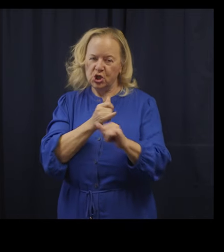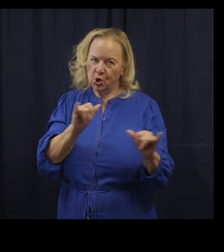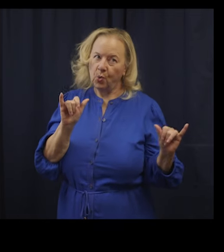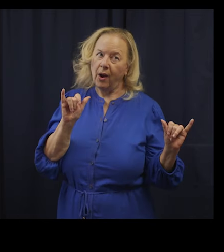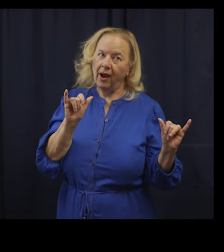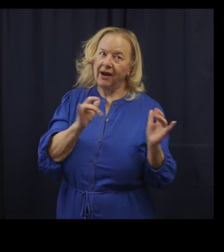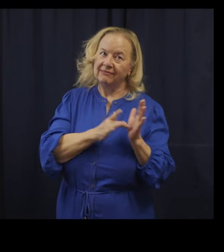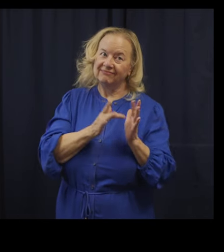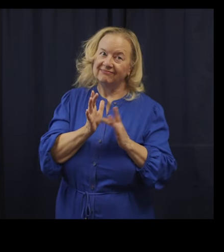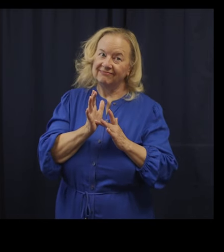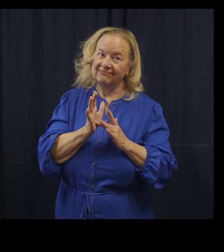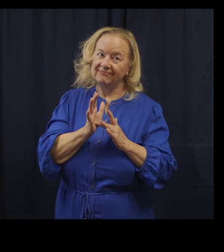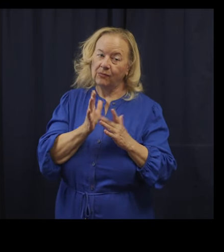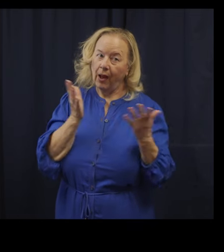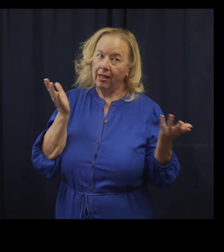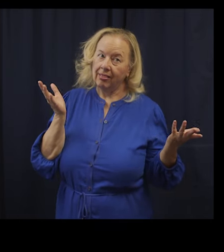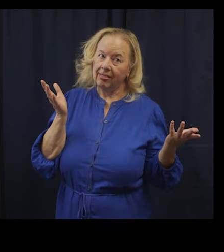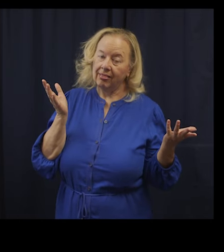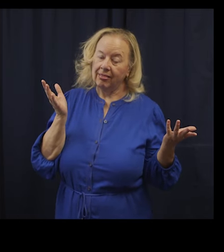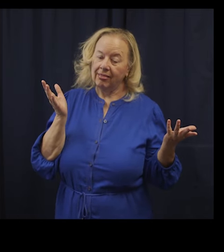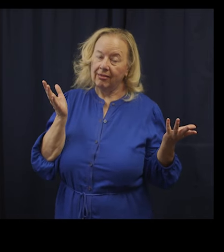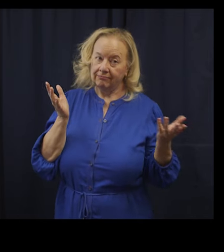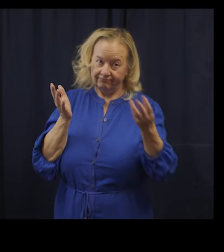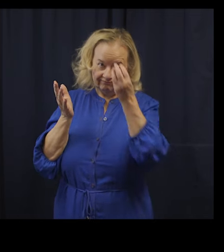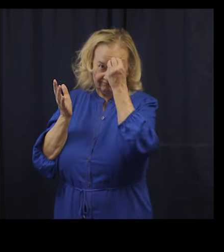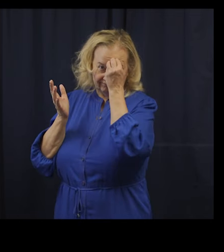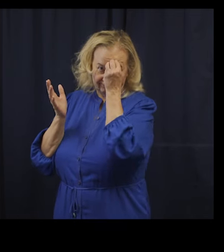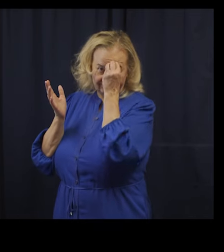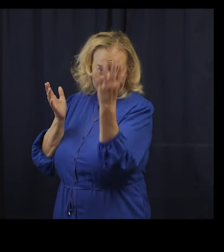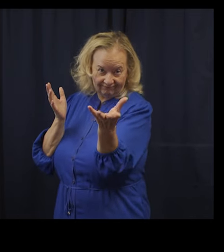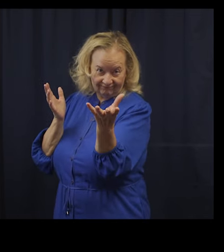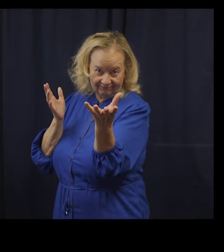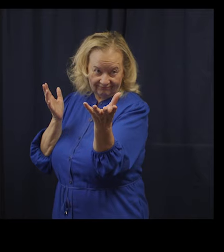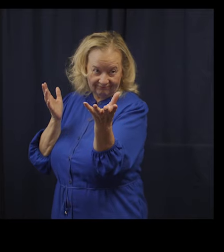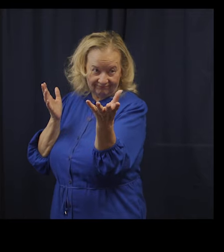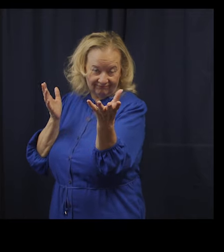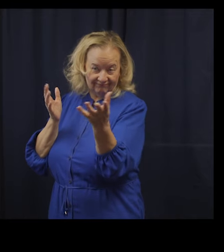Yeshua. Well, have I got something to show you?